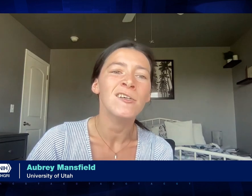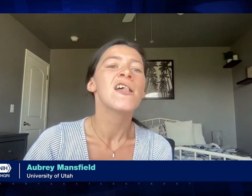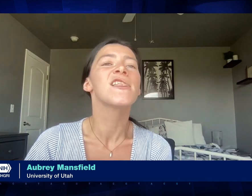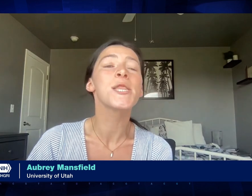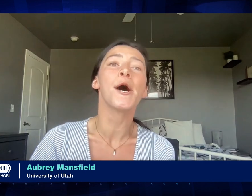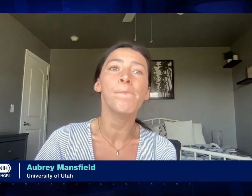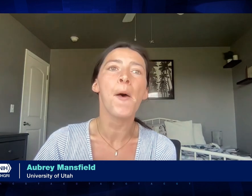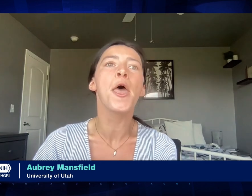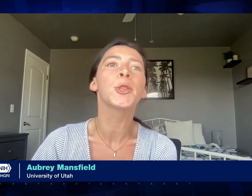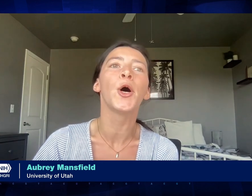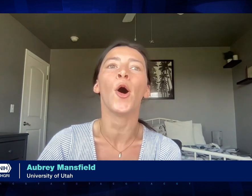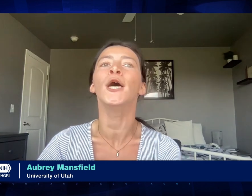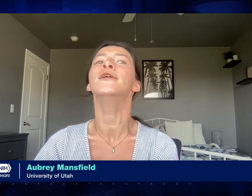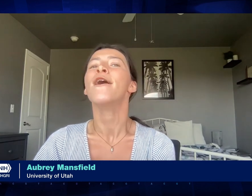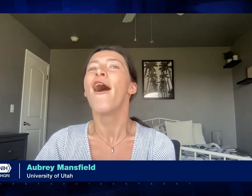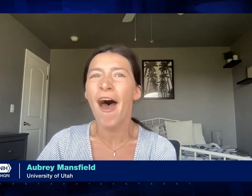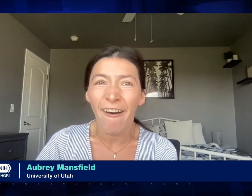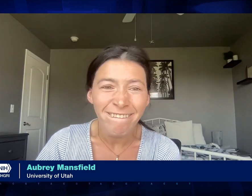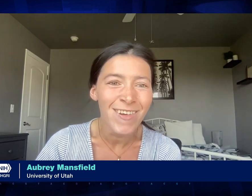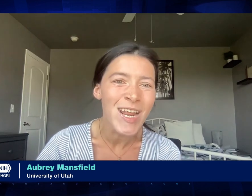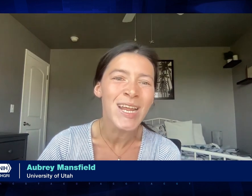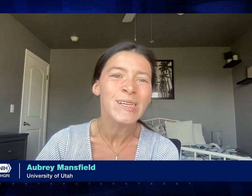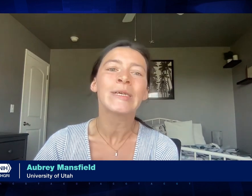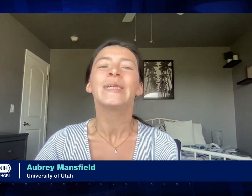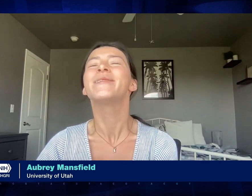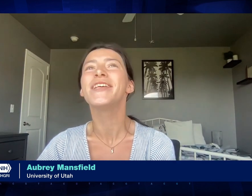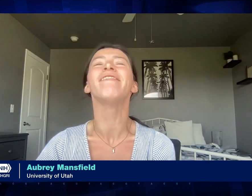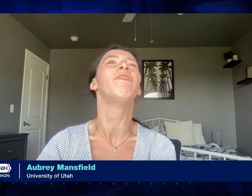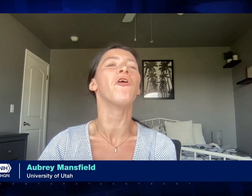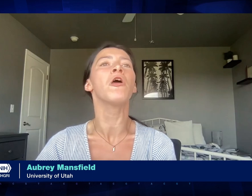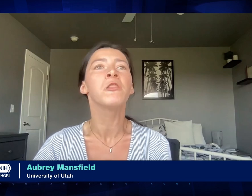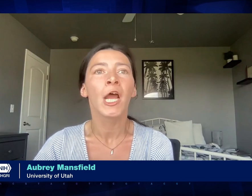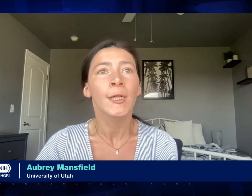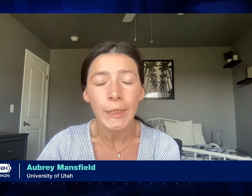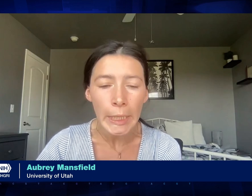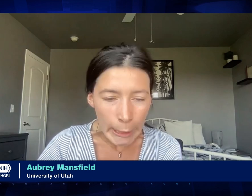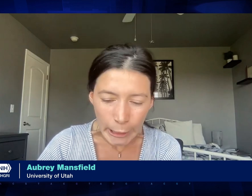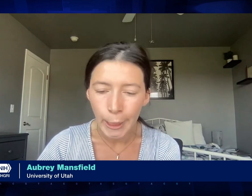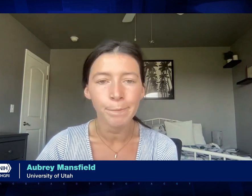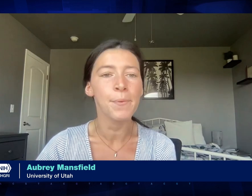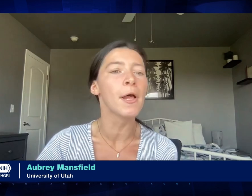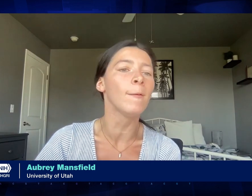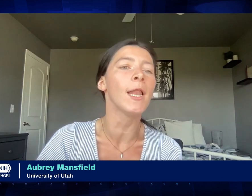as the mentor having different